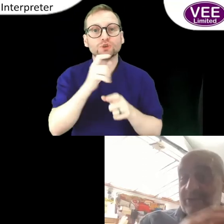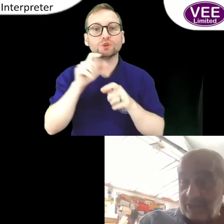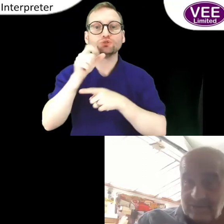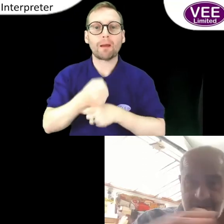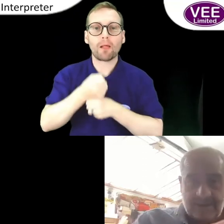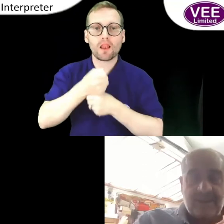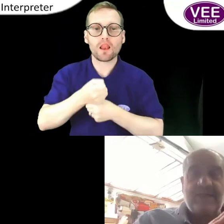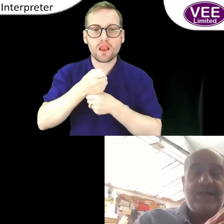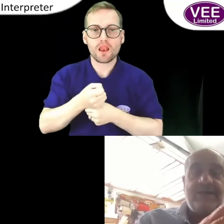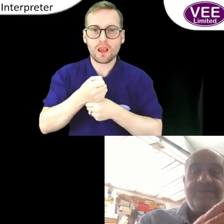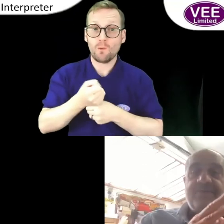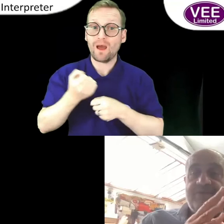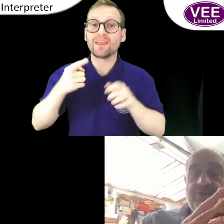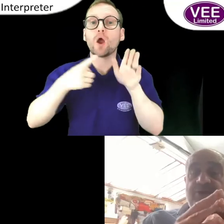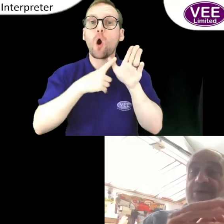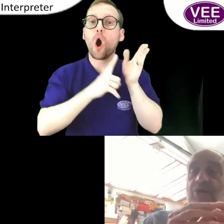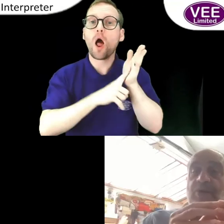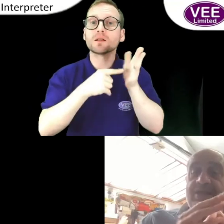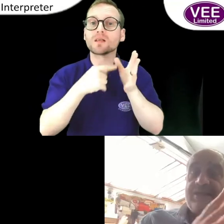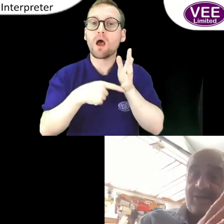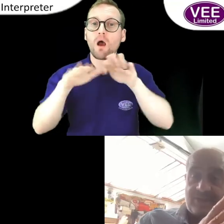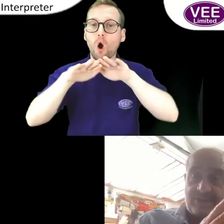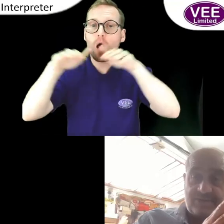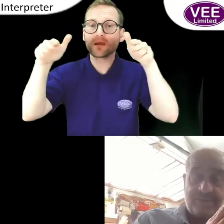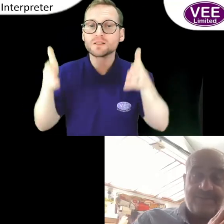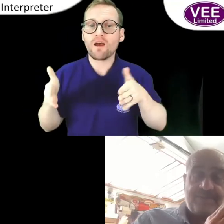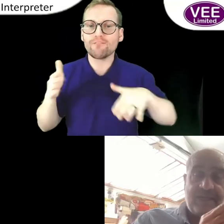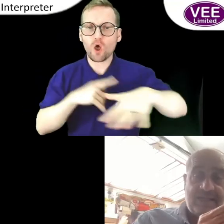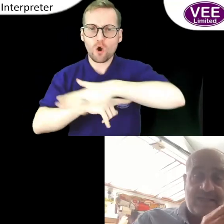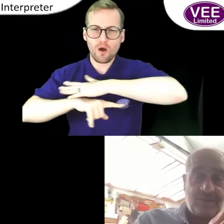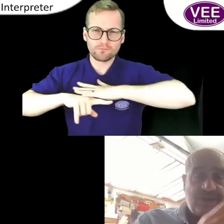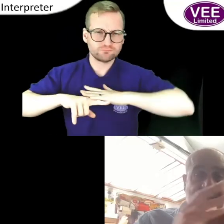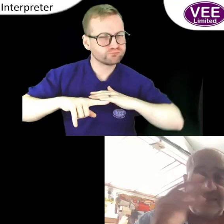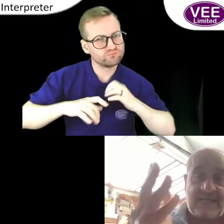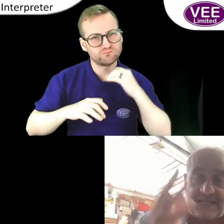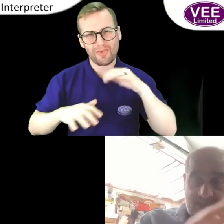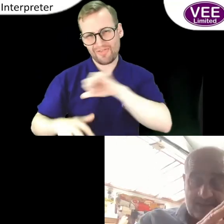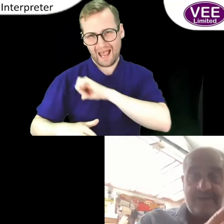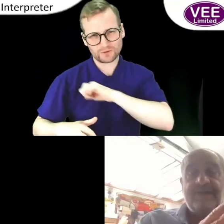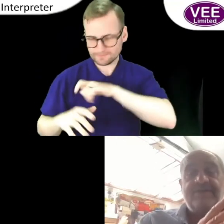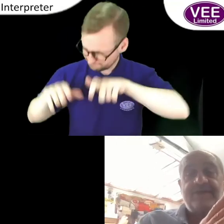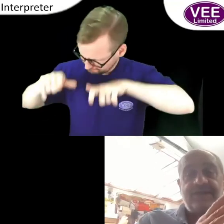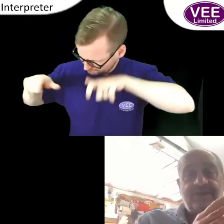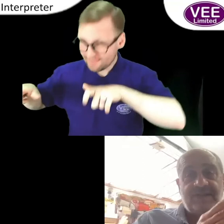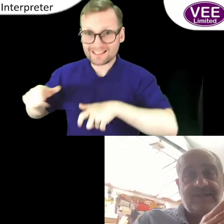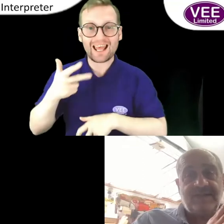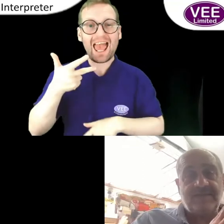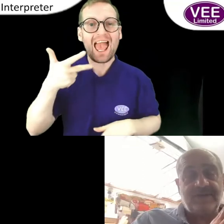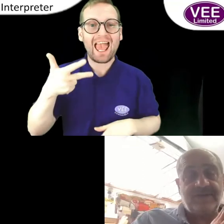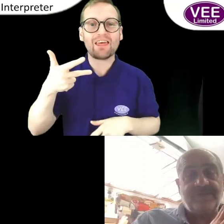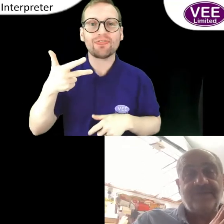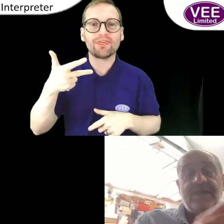floor or the altar floor with thousands of them. And this was the 8th anniversary of the